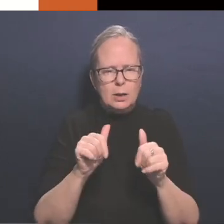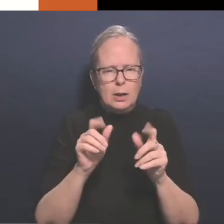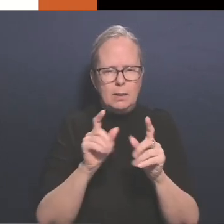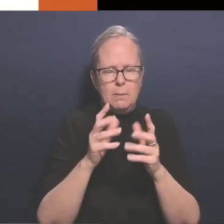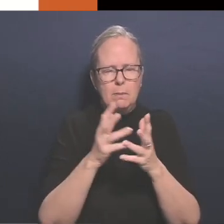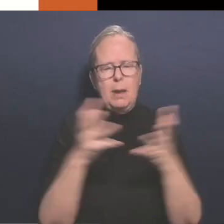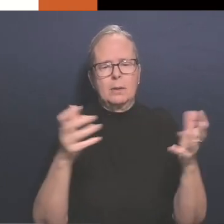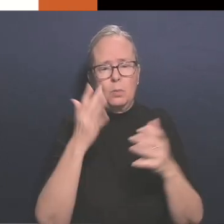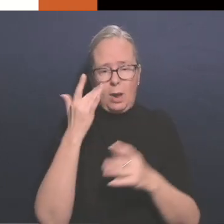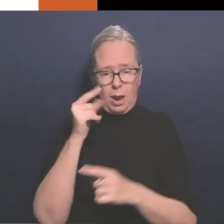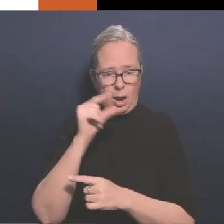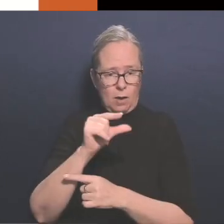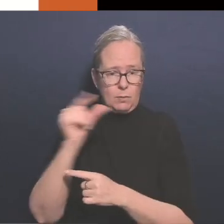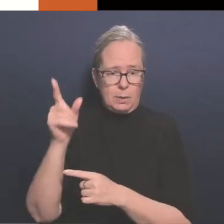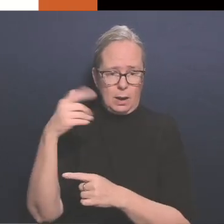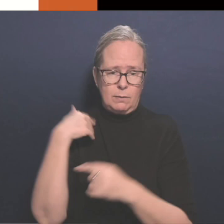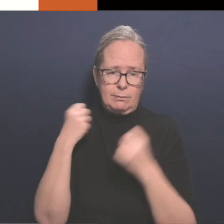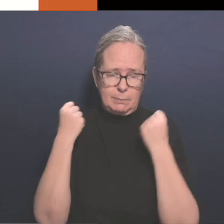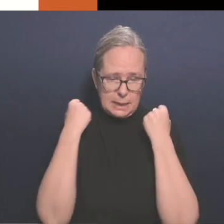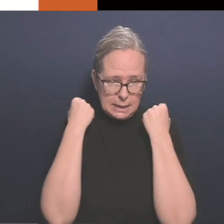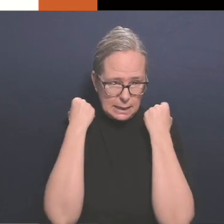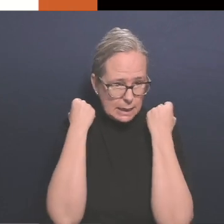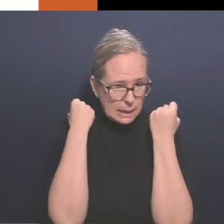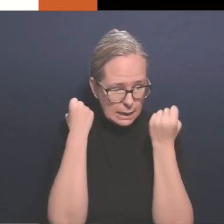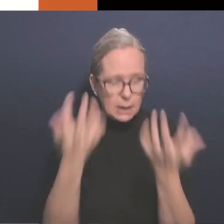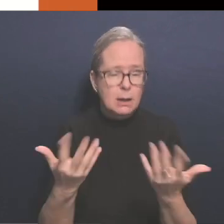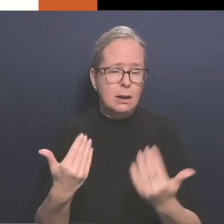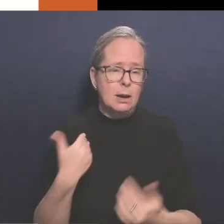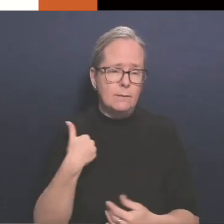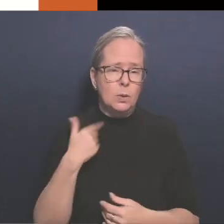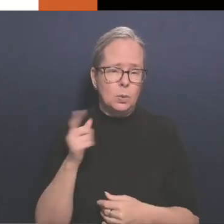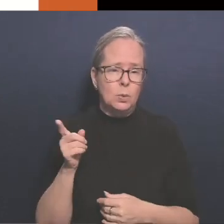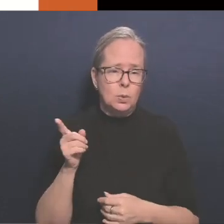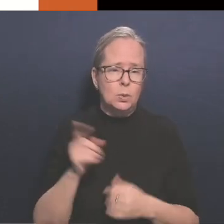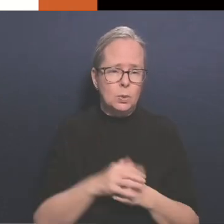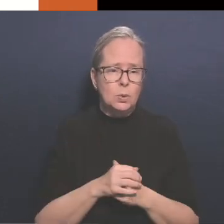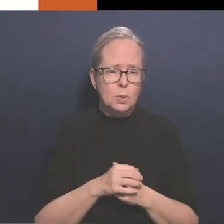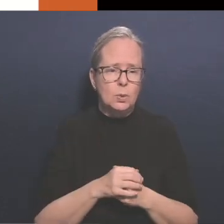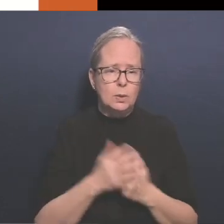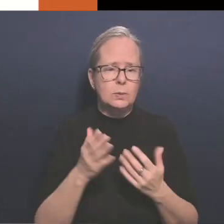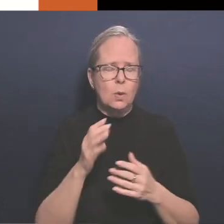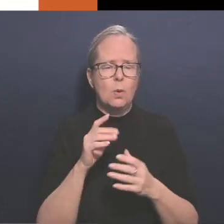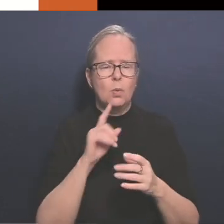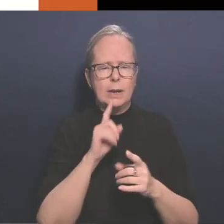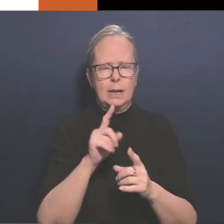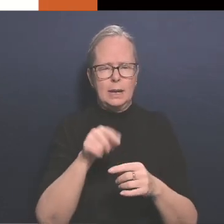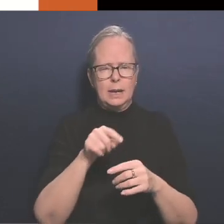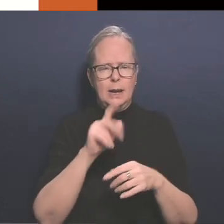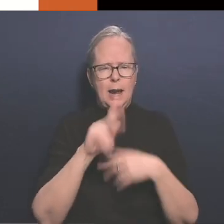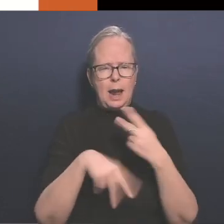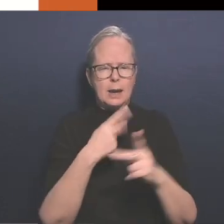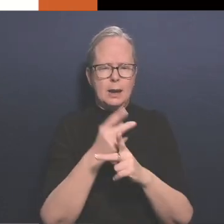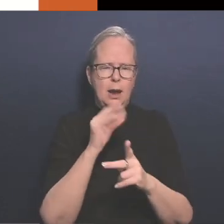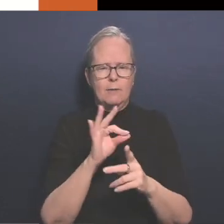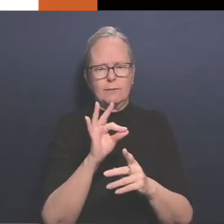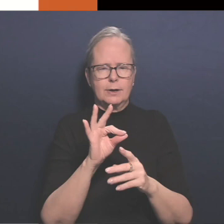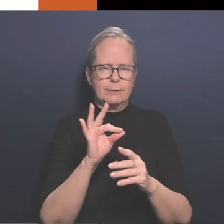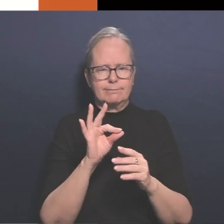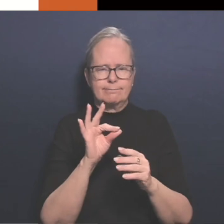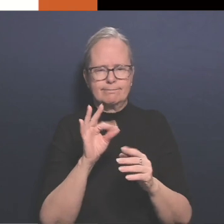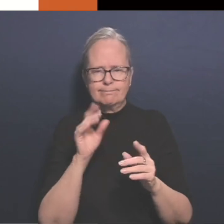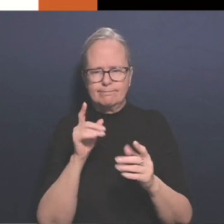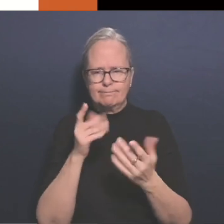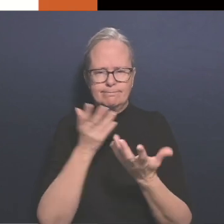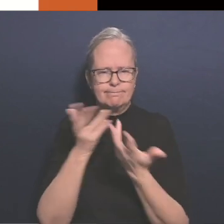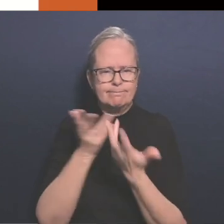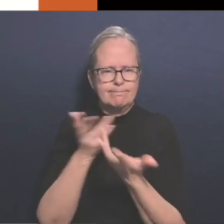Canada. If you're not already signed up for our newsletter, please do. There's a lot of great information on